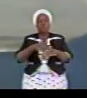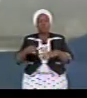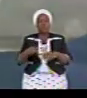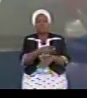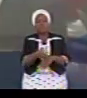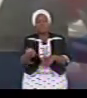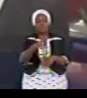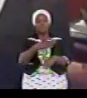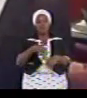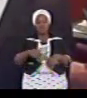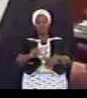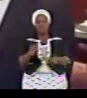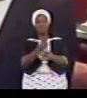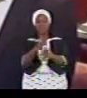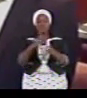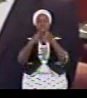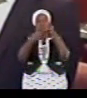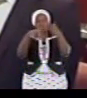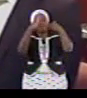get to heaven.